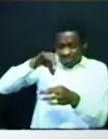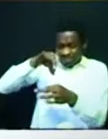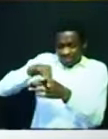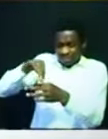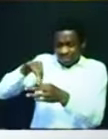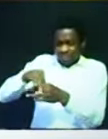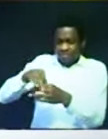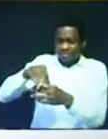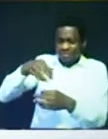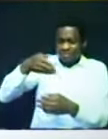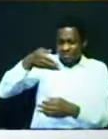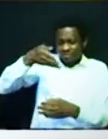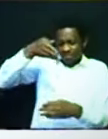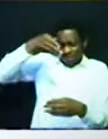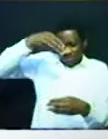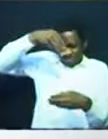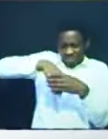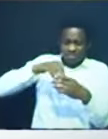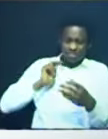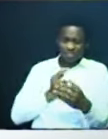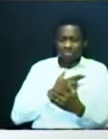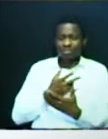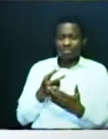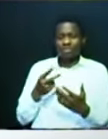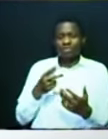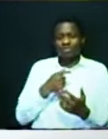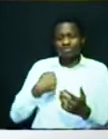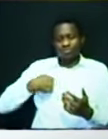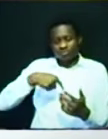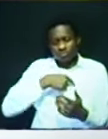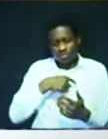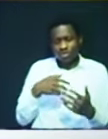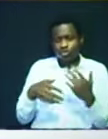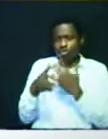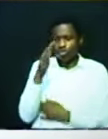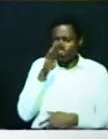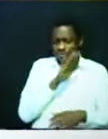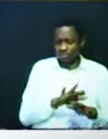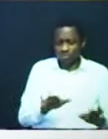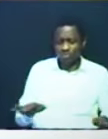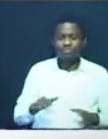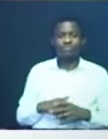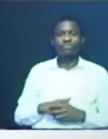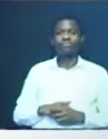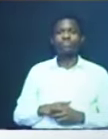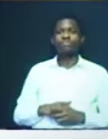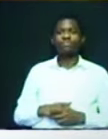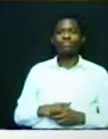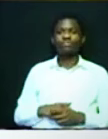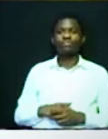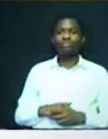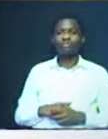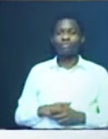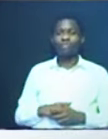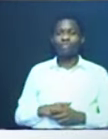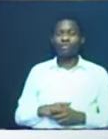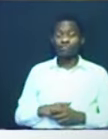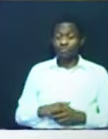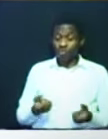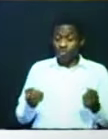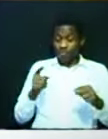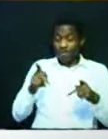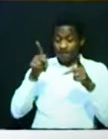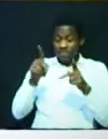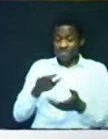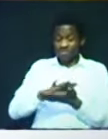his offspring. If you say onyankopon aba etie mu na yen ye ye ne ma. You see, when you are born again, you become a child of